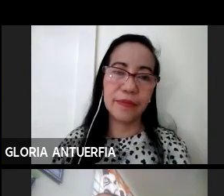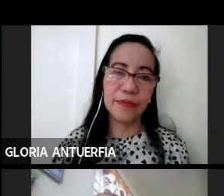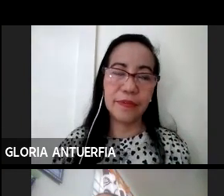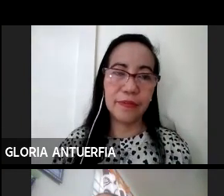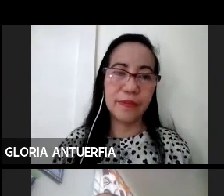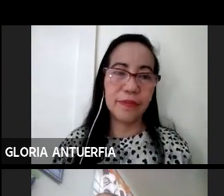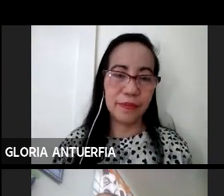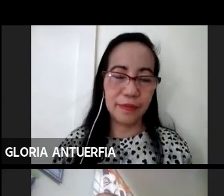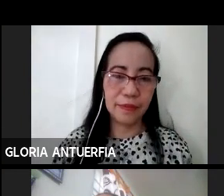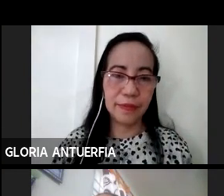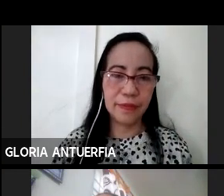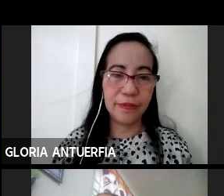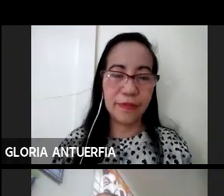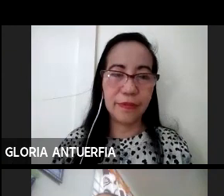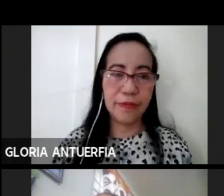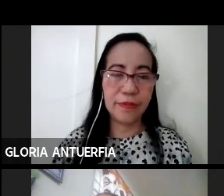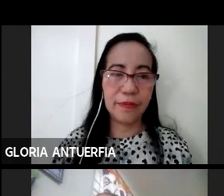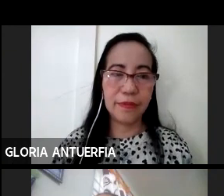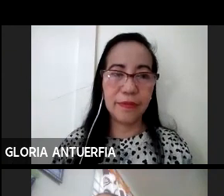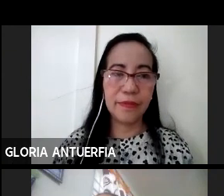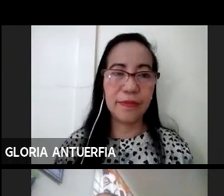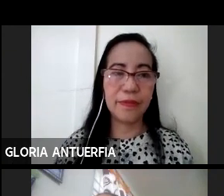Gusto mong magkaroon ng business, Jeneline?